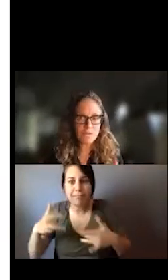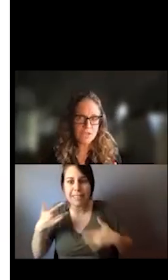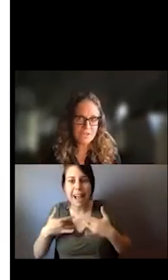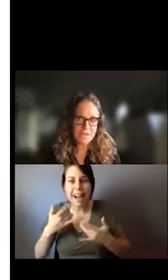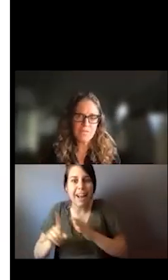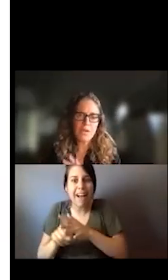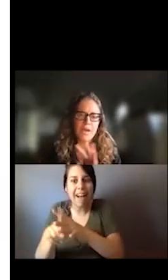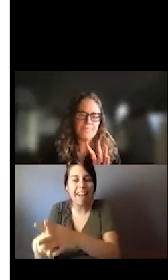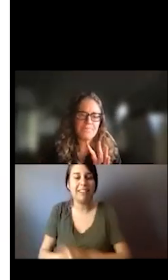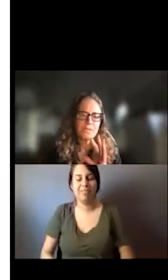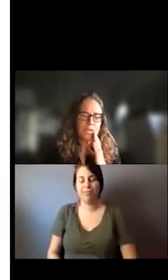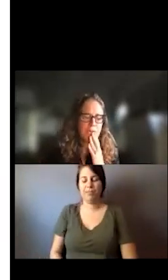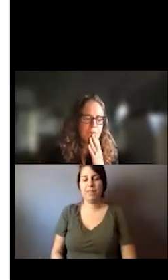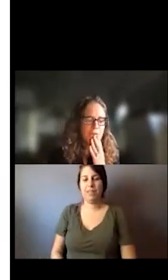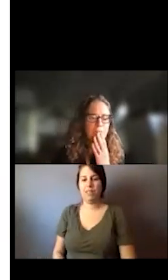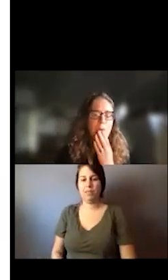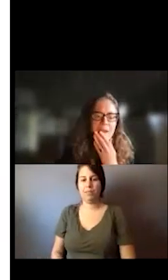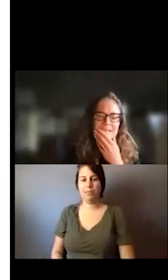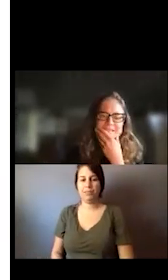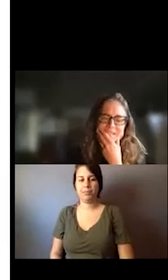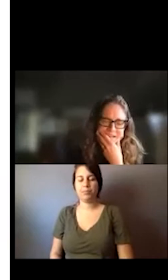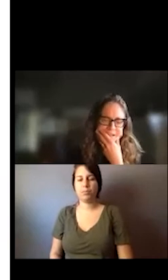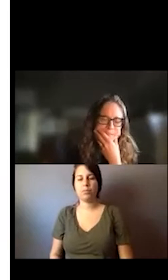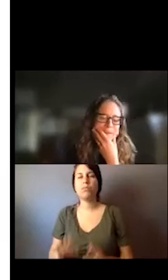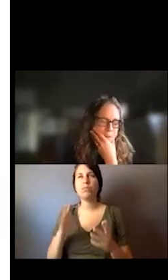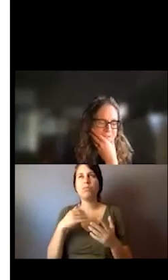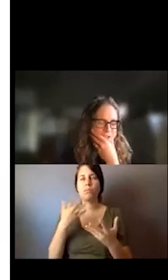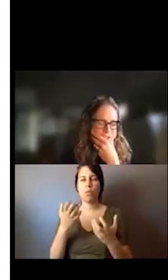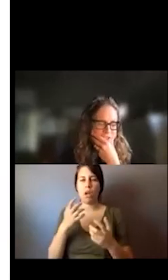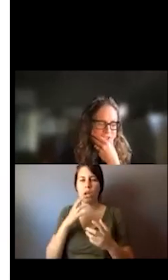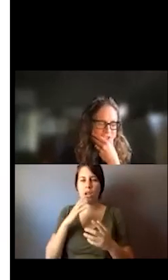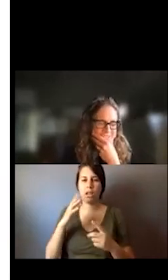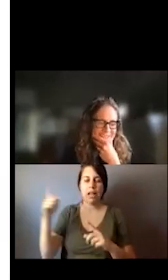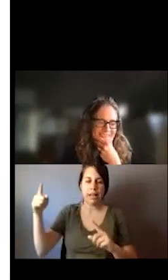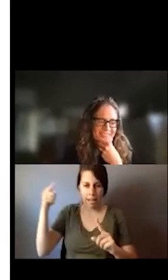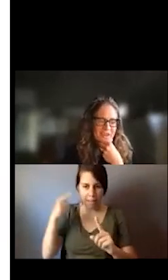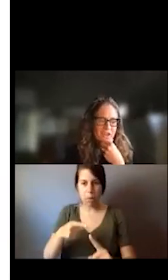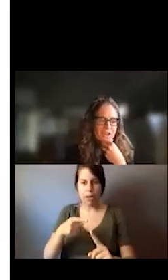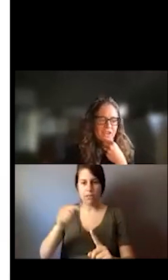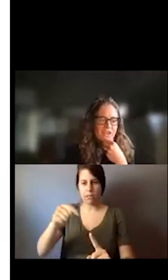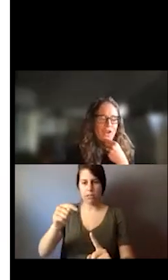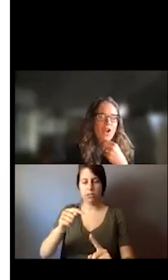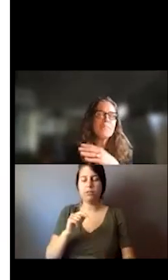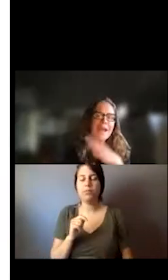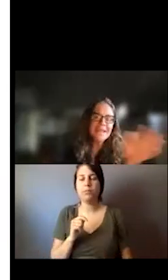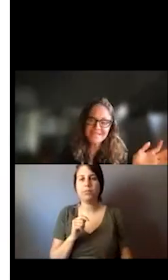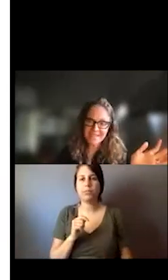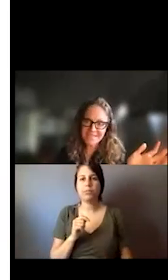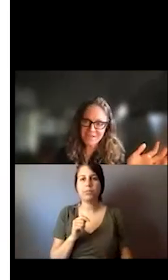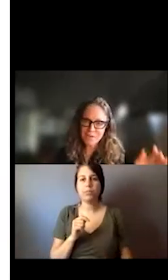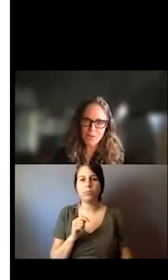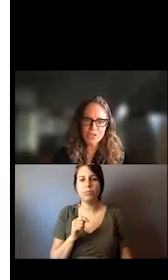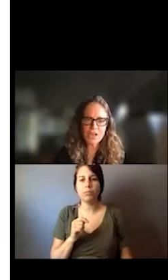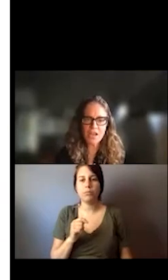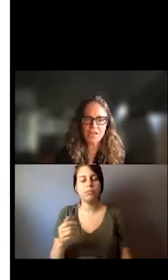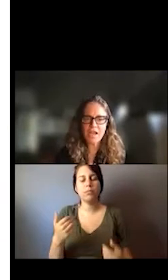I'm going to start with just the point, a big point to just say that there are many